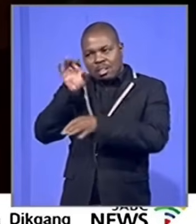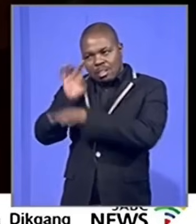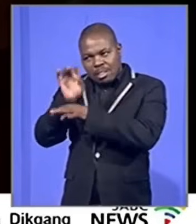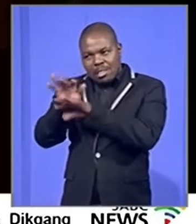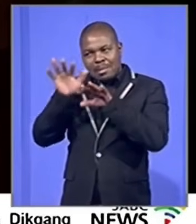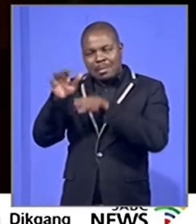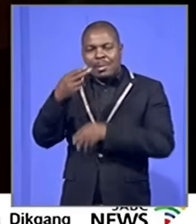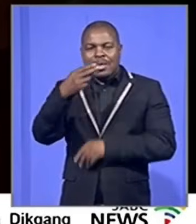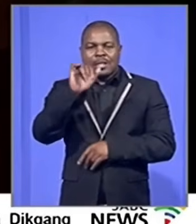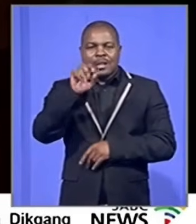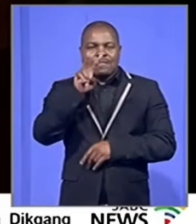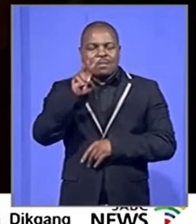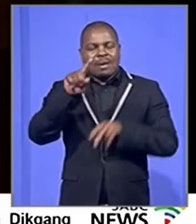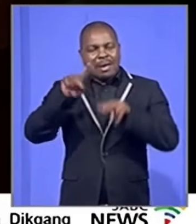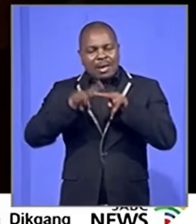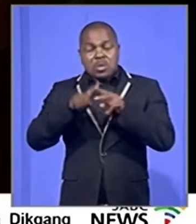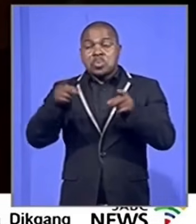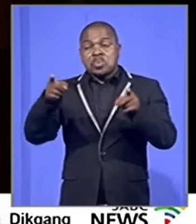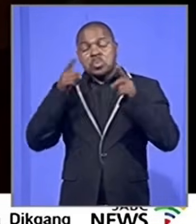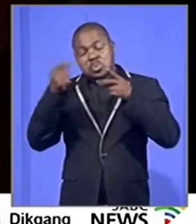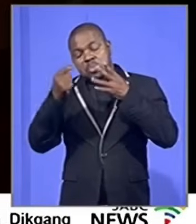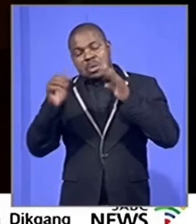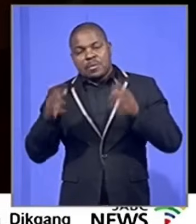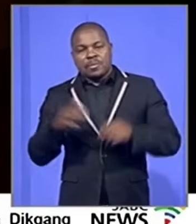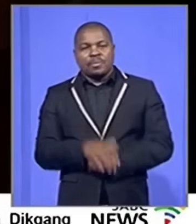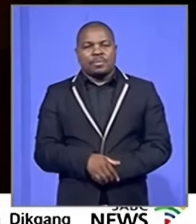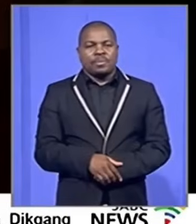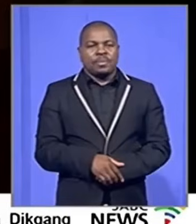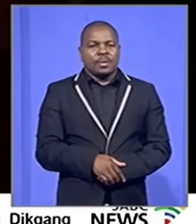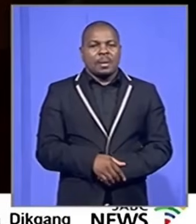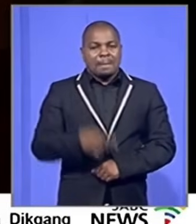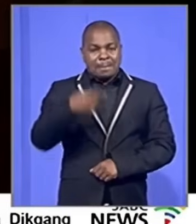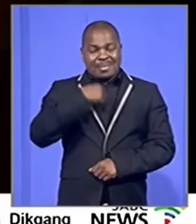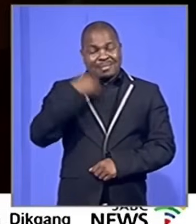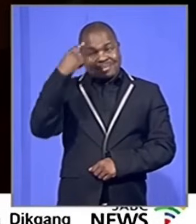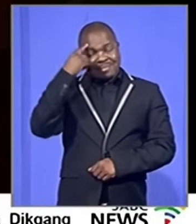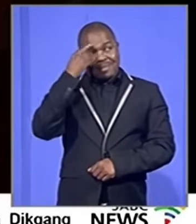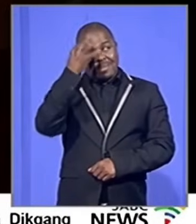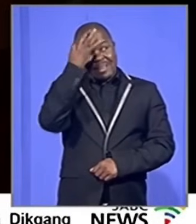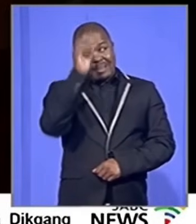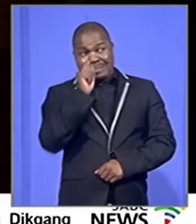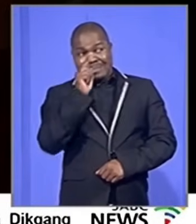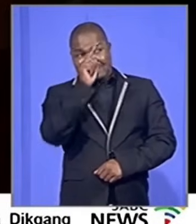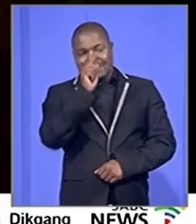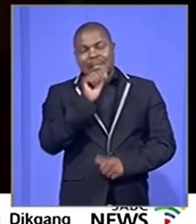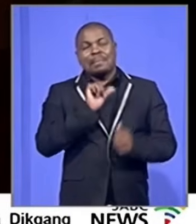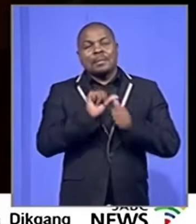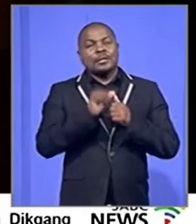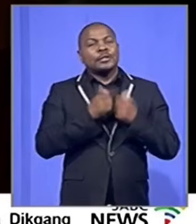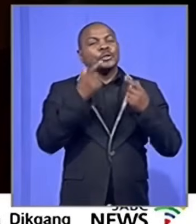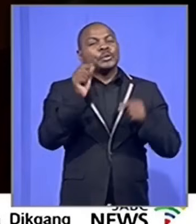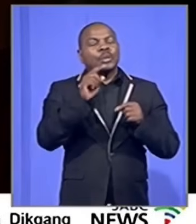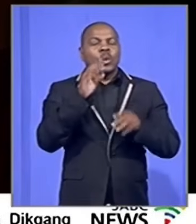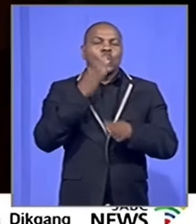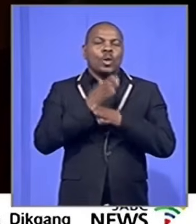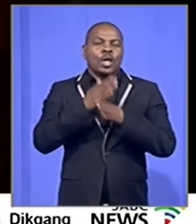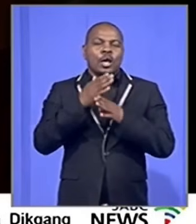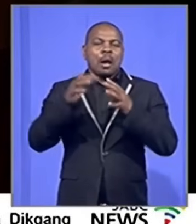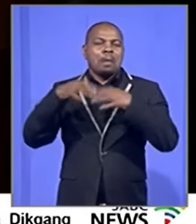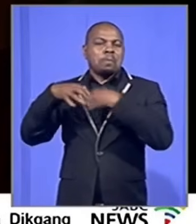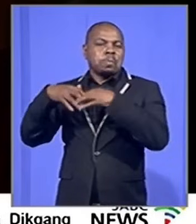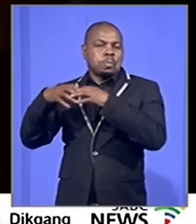bolwetši gore go šore o fitlha kae. Nna ka nosi ke re se pušo ya rona e ka se dirang sa ntlha ke go tlhola yone mešomo